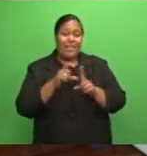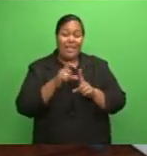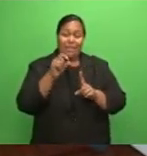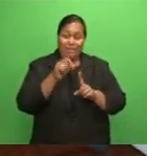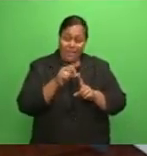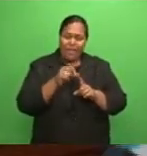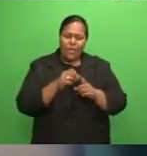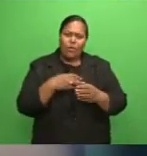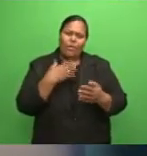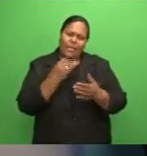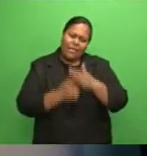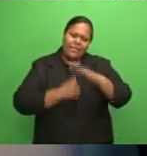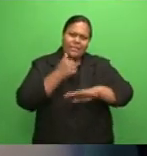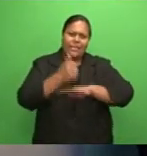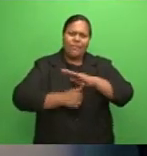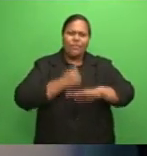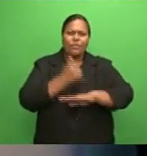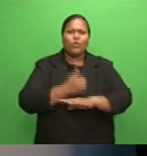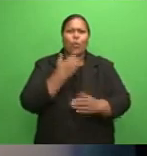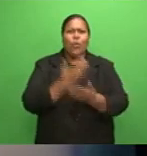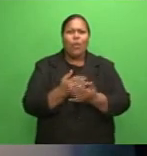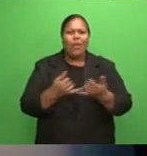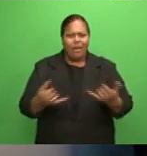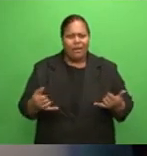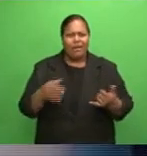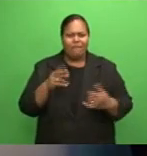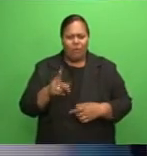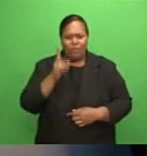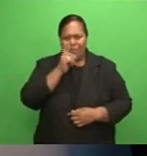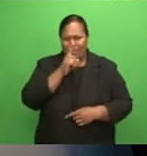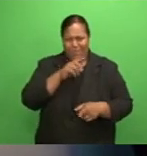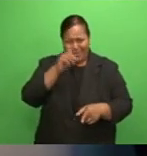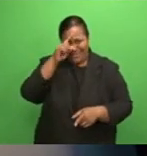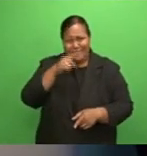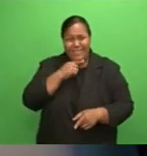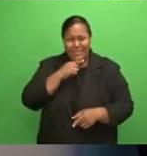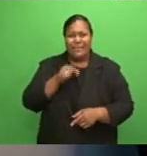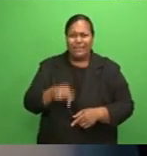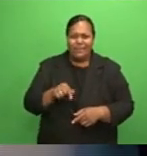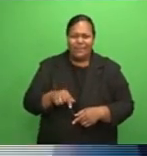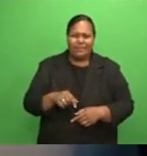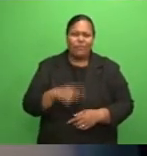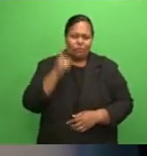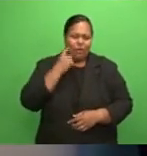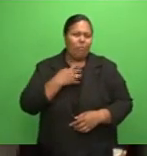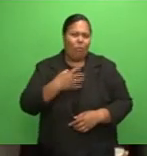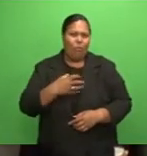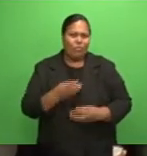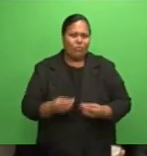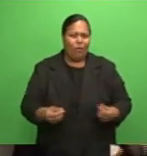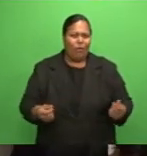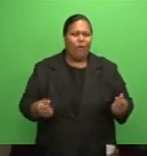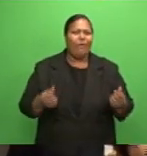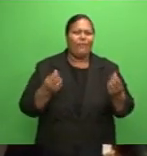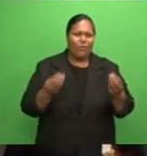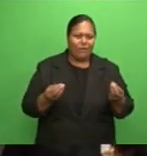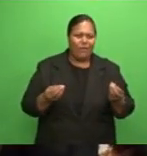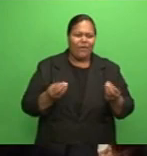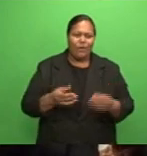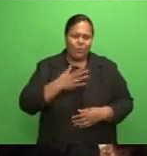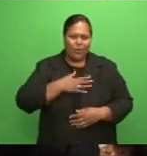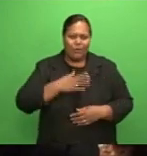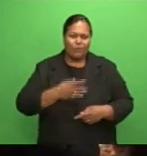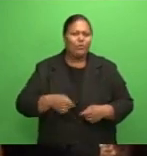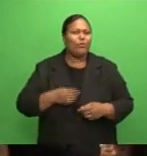record system for more effective treatment of patients. They also want to expand the foundation's national feeding project for the poor